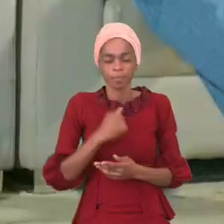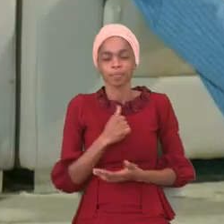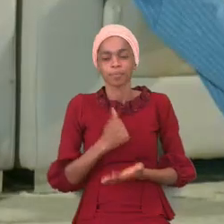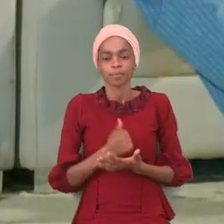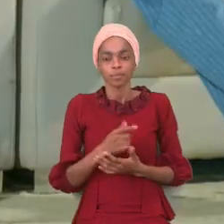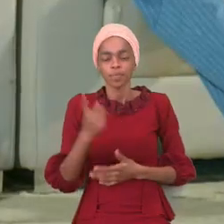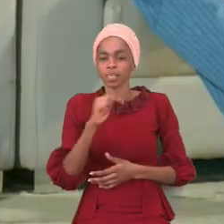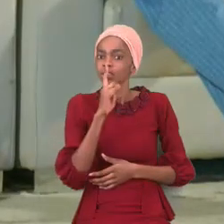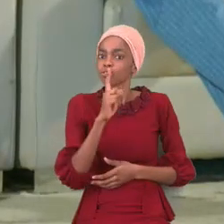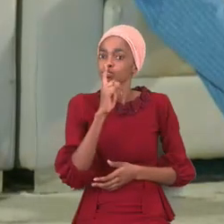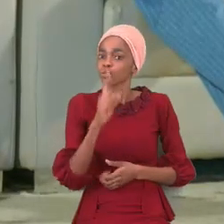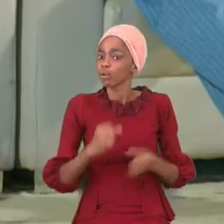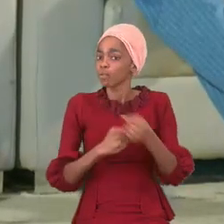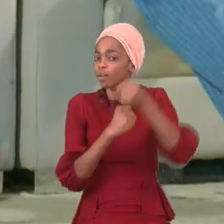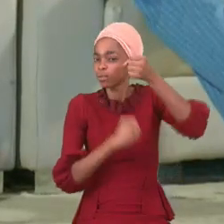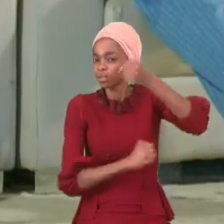The sure foundation,